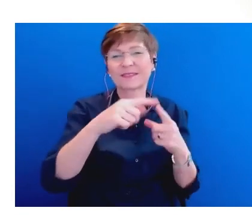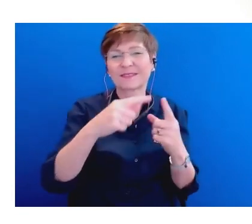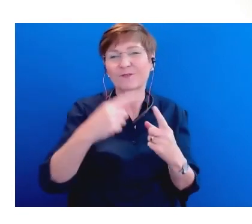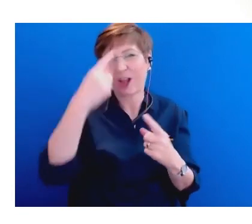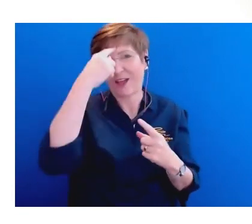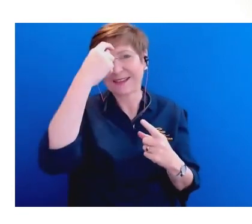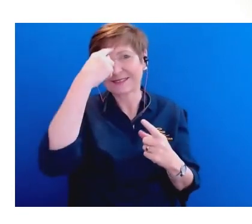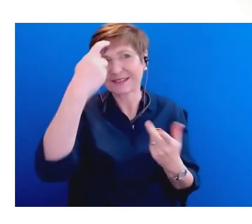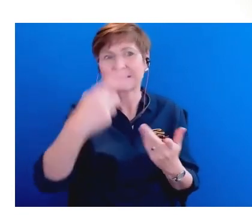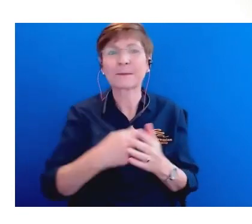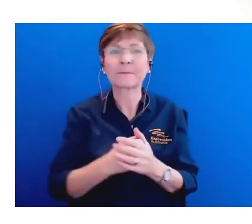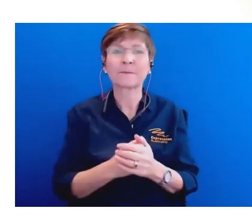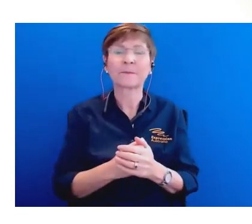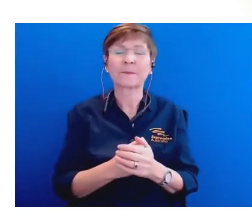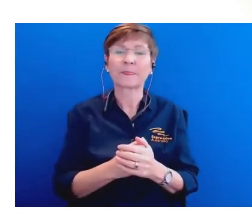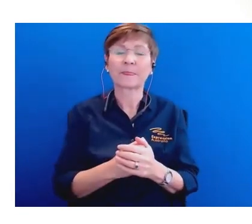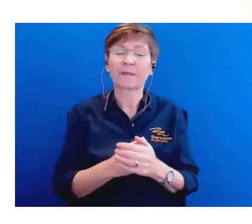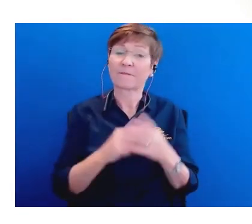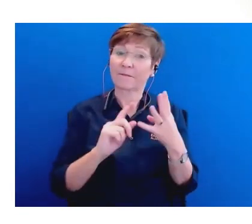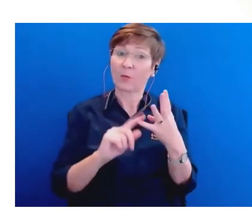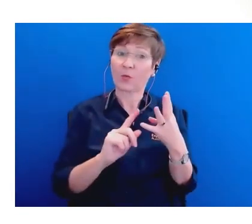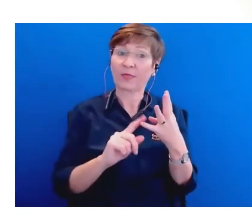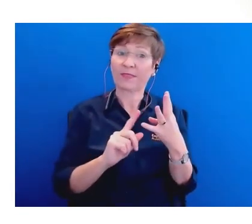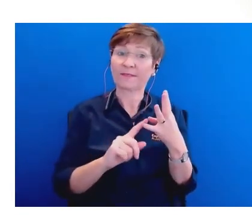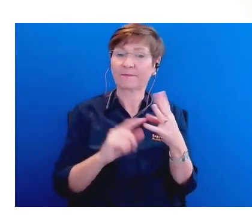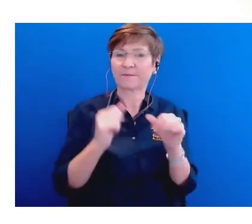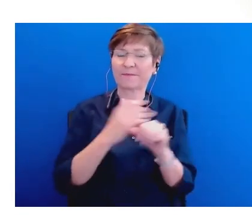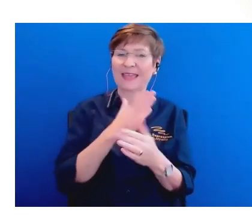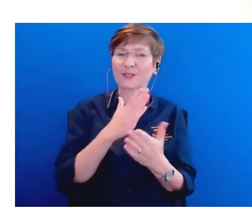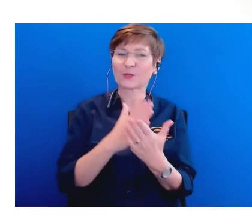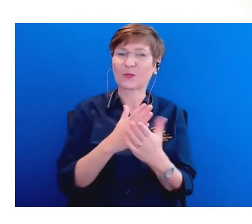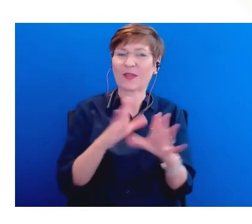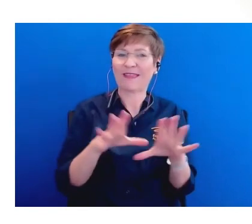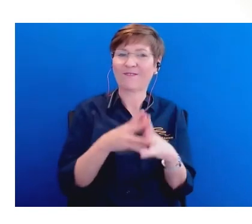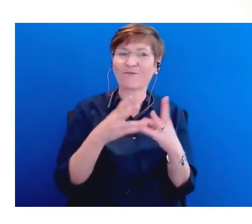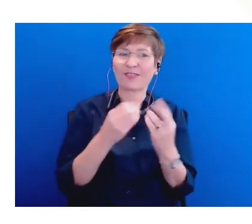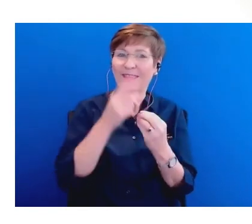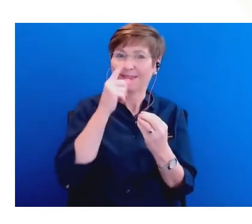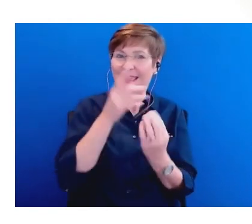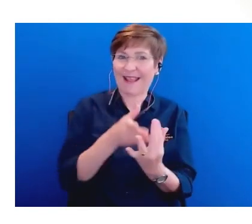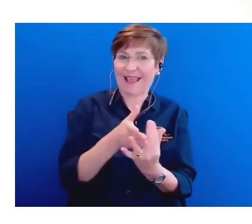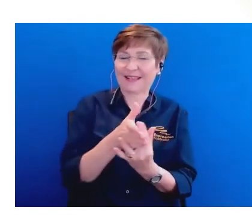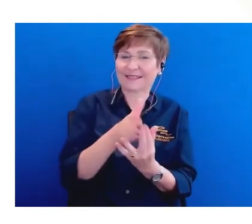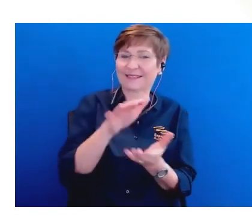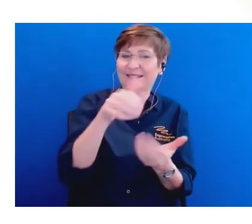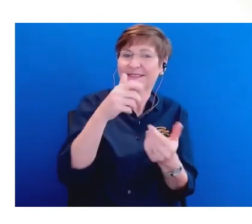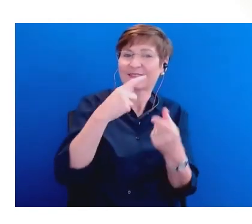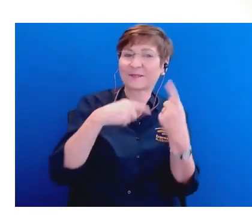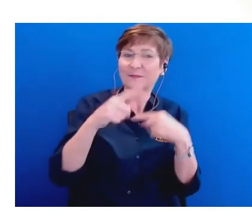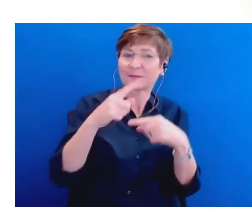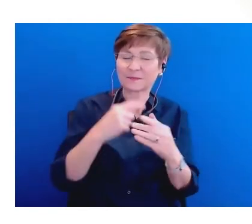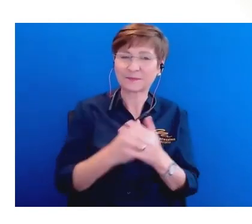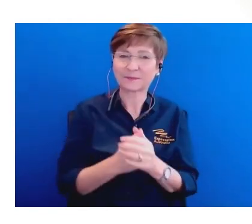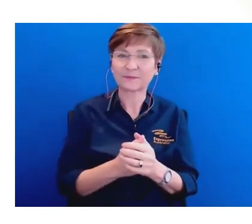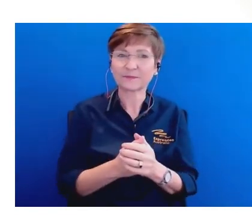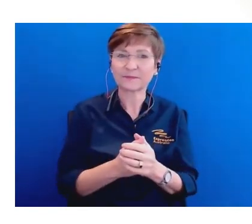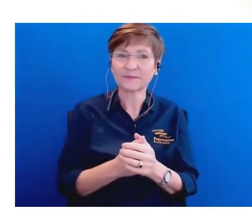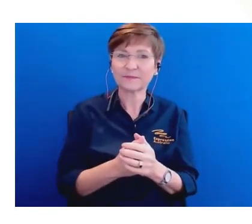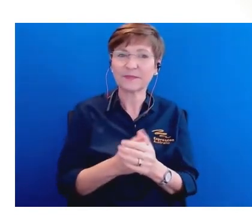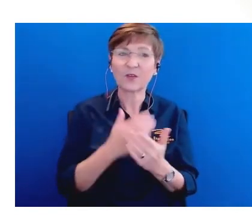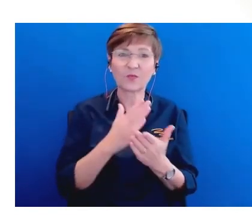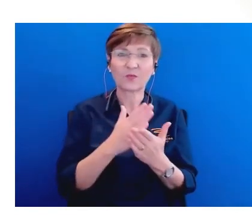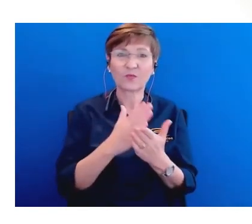And then the fourth tip is to make sure everything is accessible. And here we reflect particularly on feedback from our focus